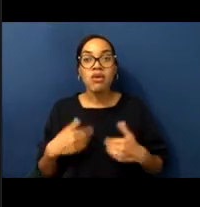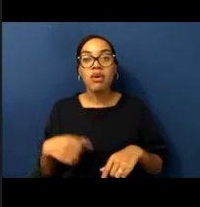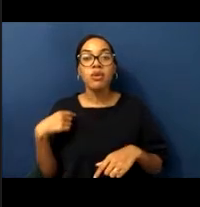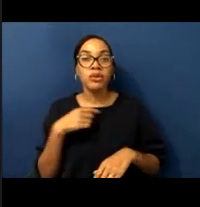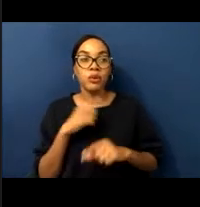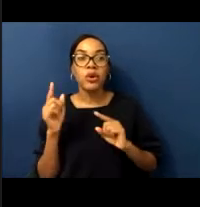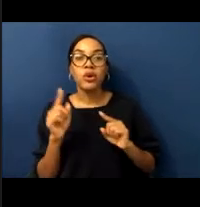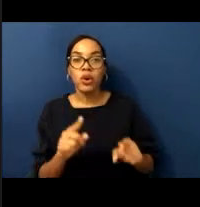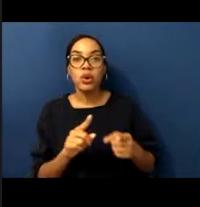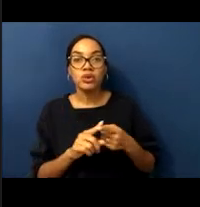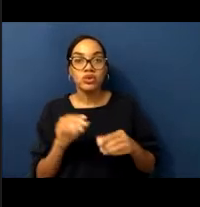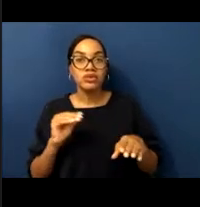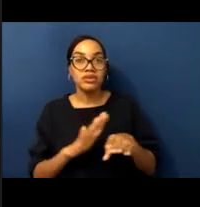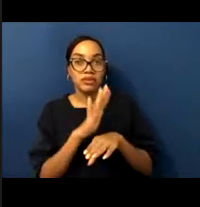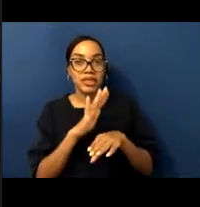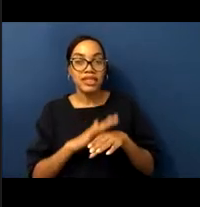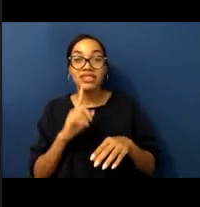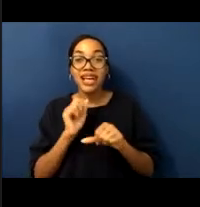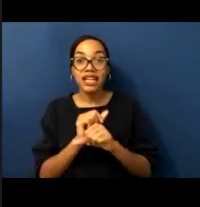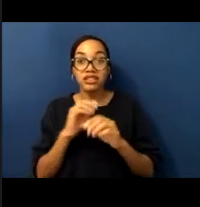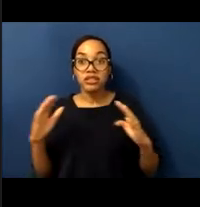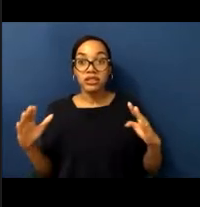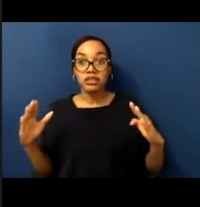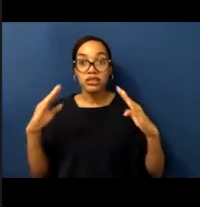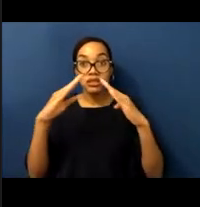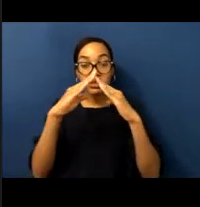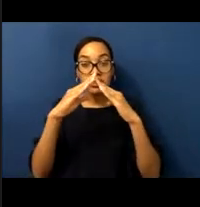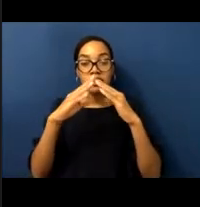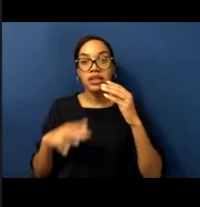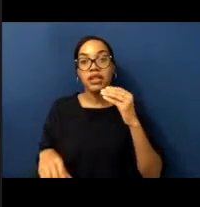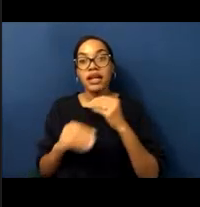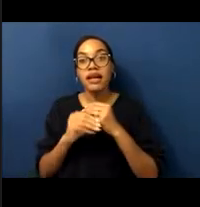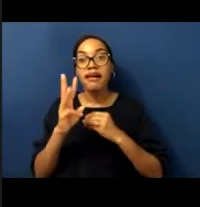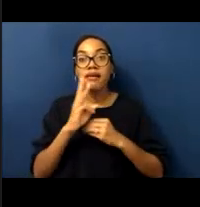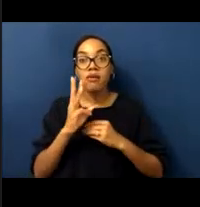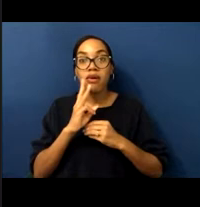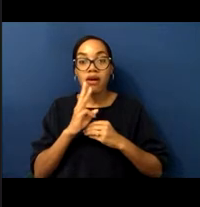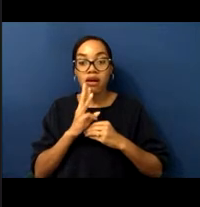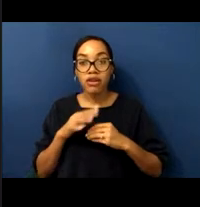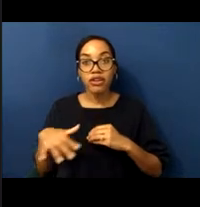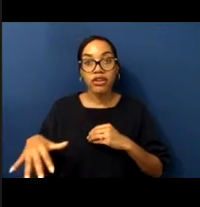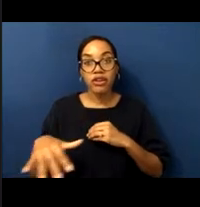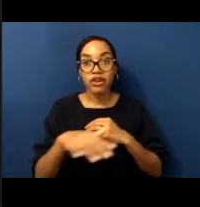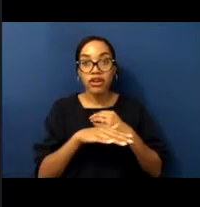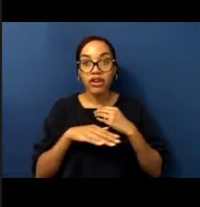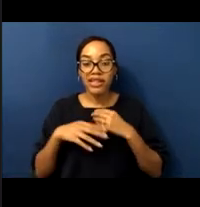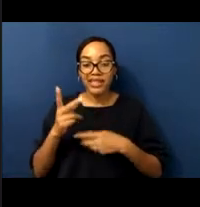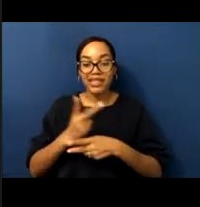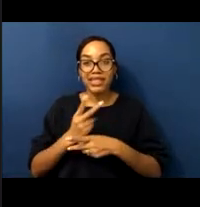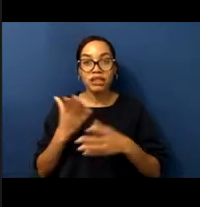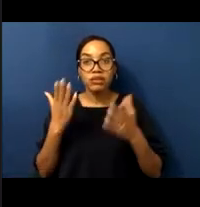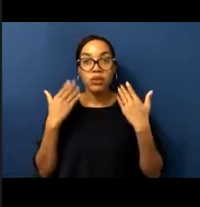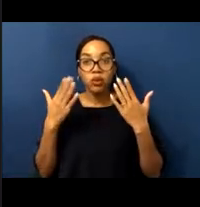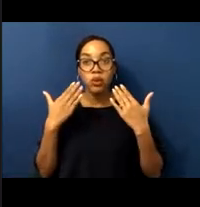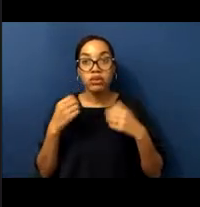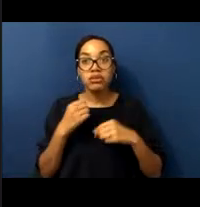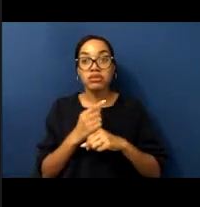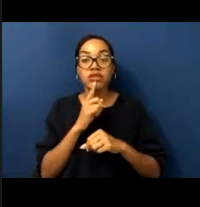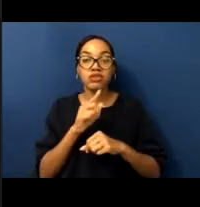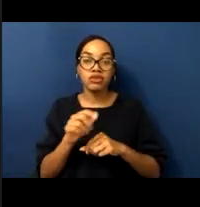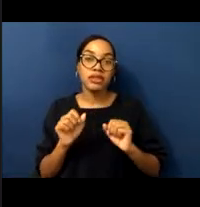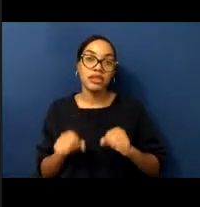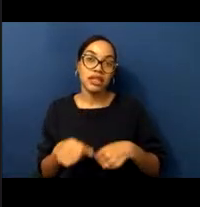shade or even irrigate, water down these nests to keep them cooler so they can produce the appropriate number of males to keep the